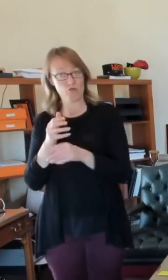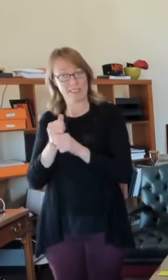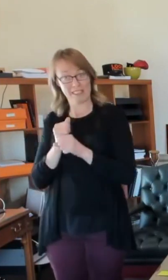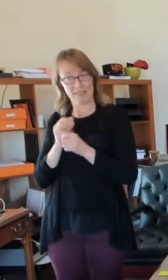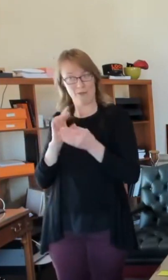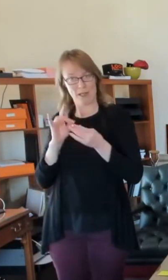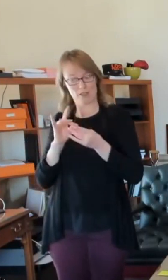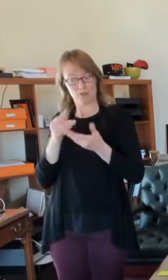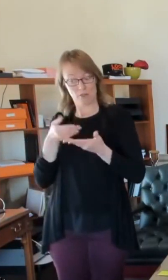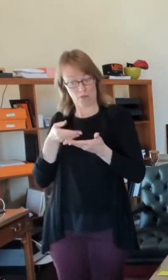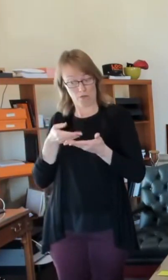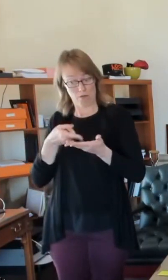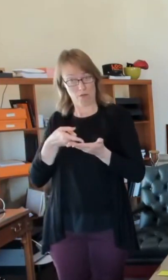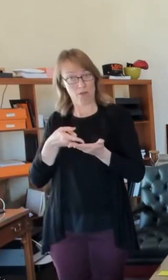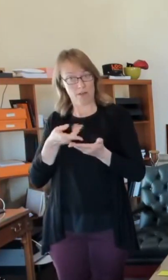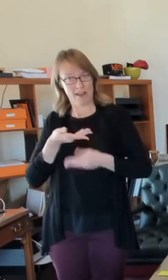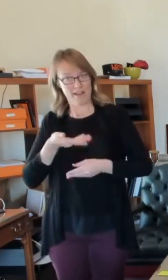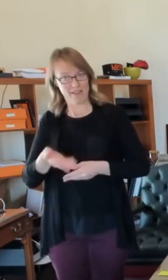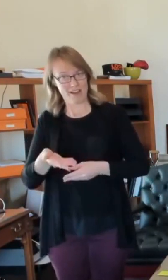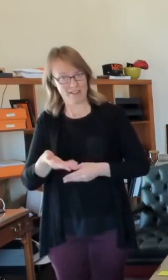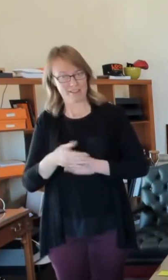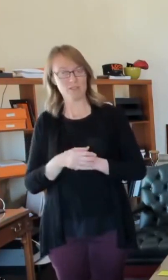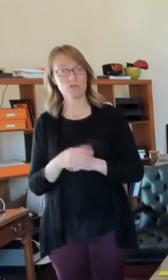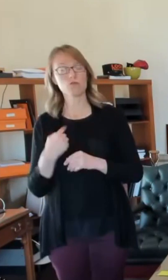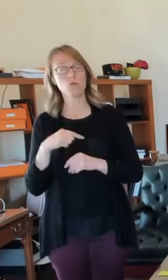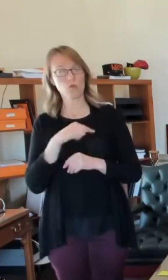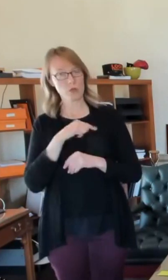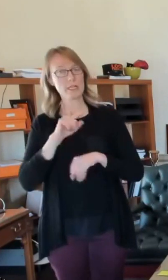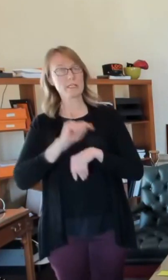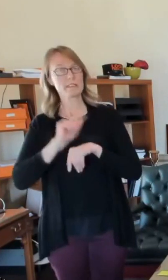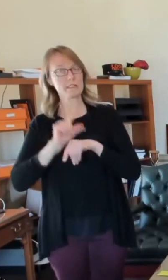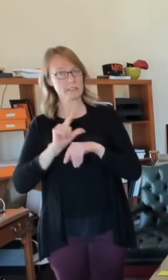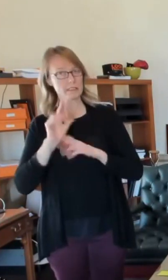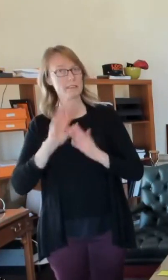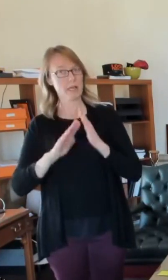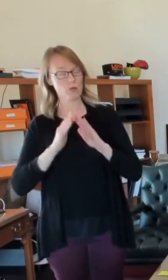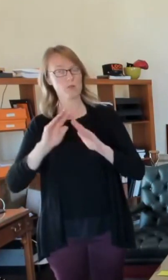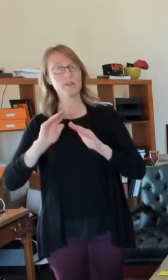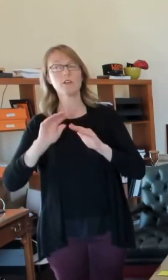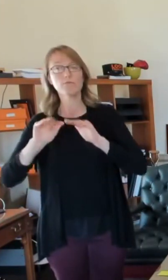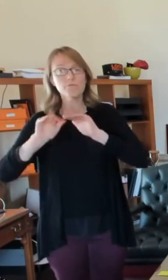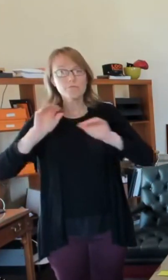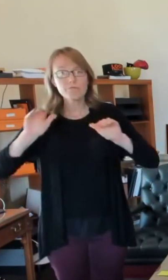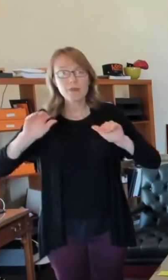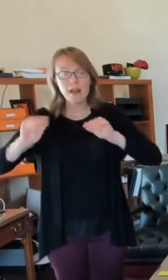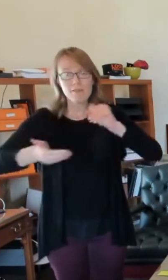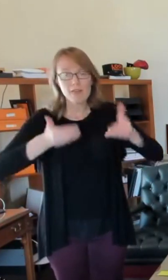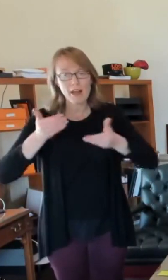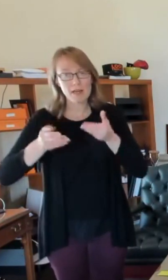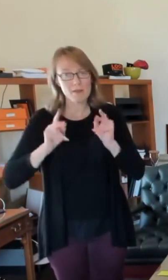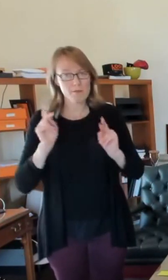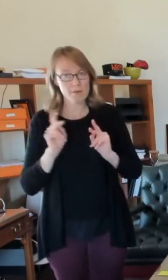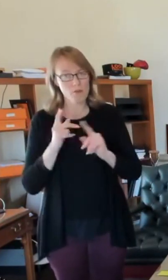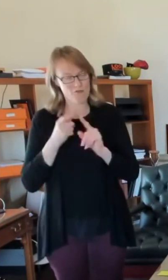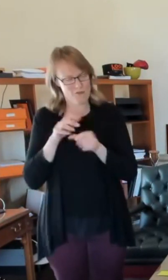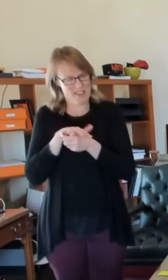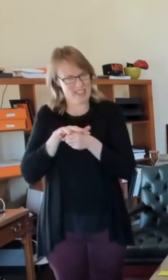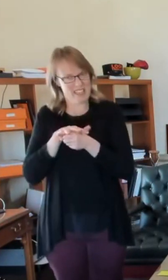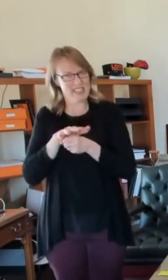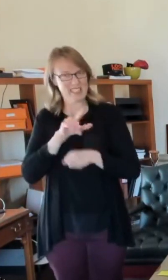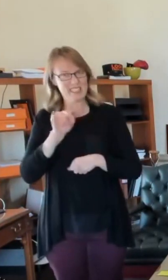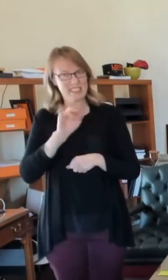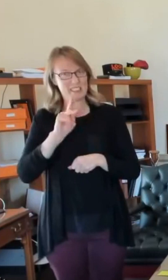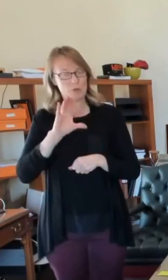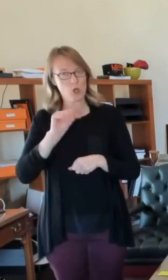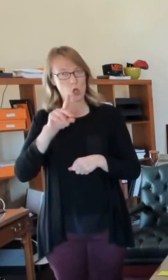Invitation-only event, and we invited those folks who were on our registry from the zip codes, the surrounding zip codes there in